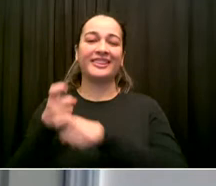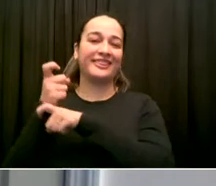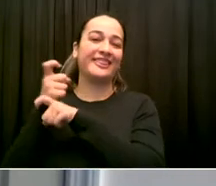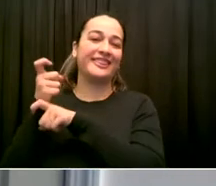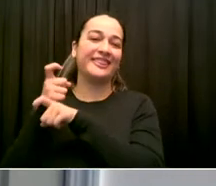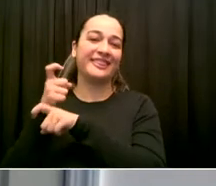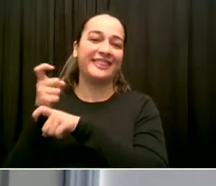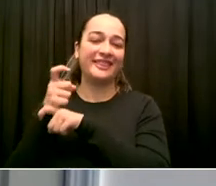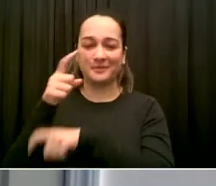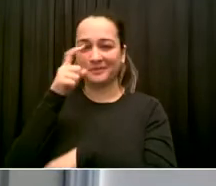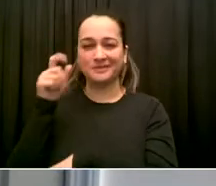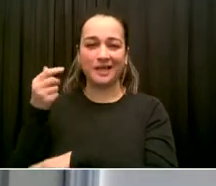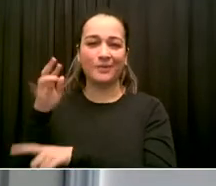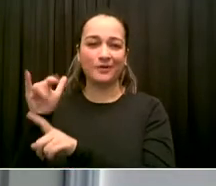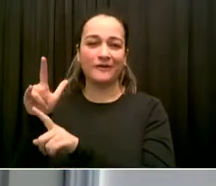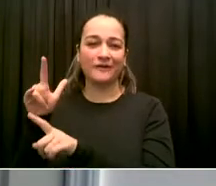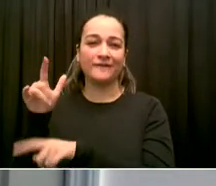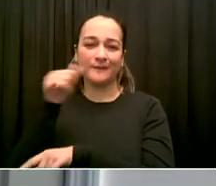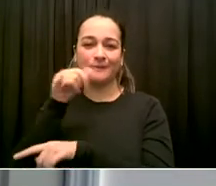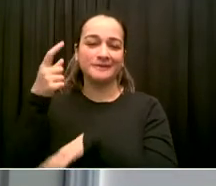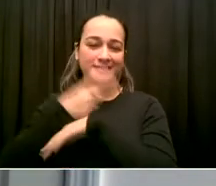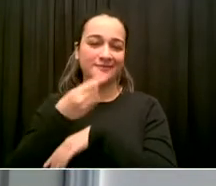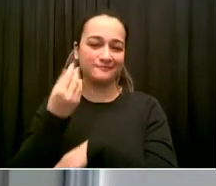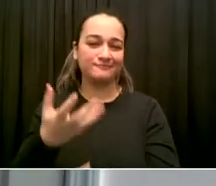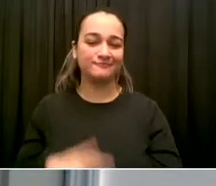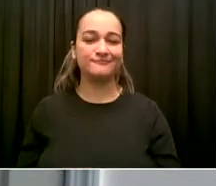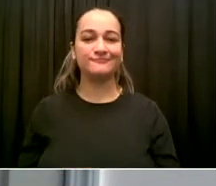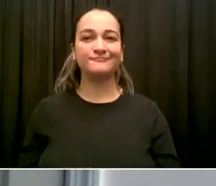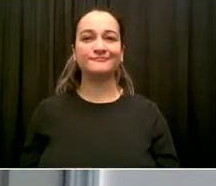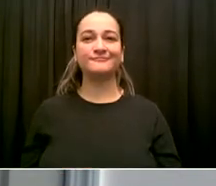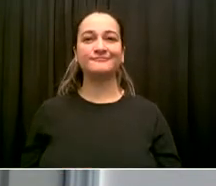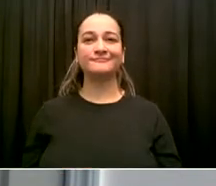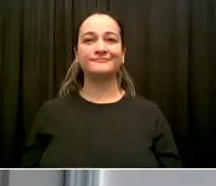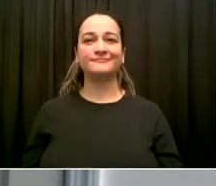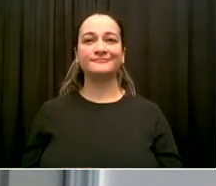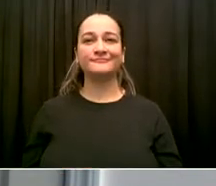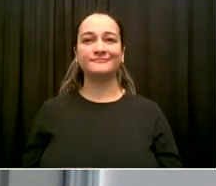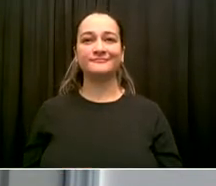had a few opening day starts for the Cincinnati Reds, won 16